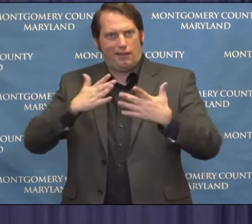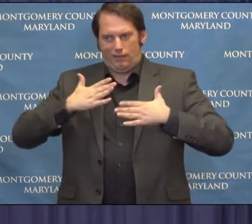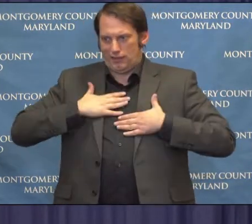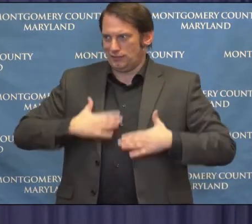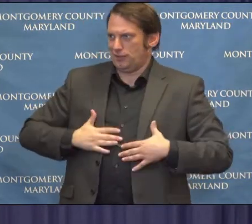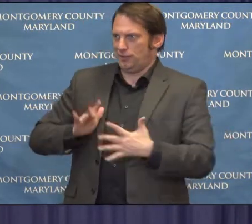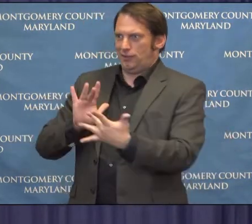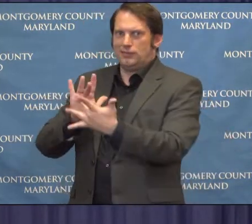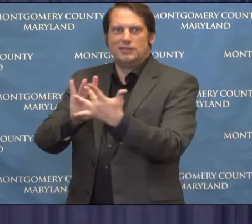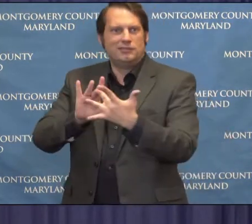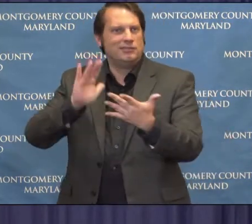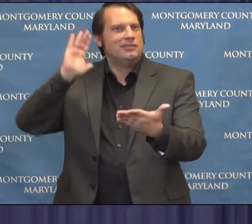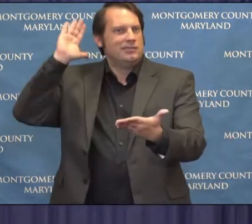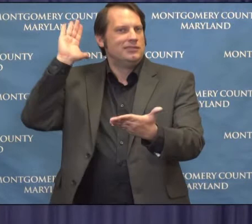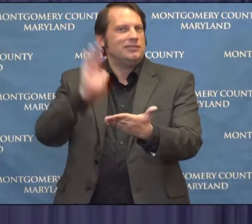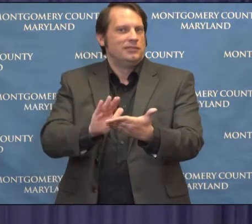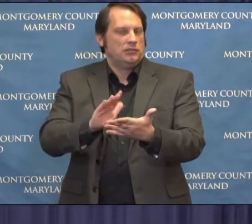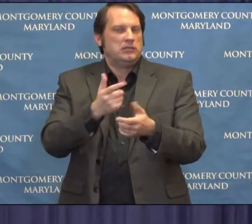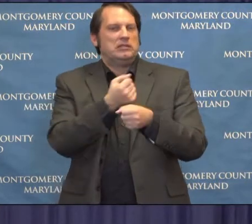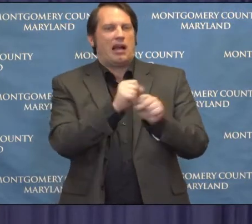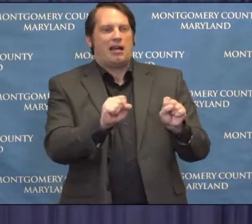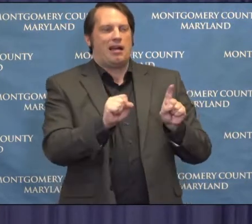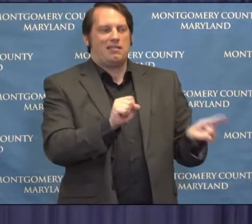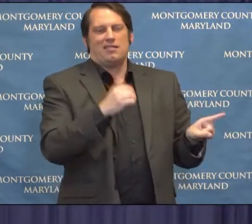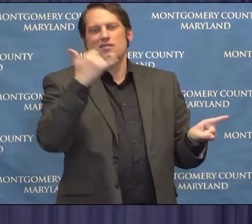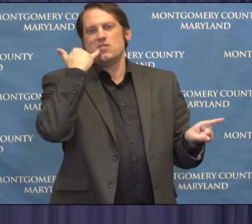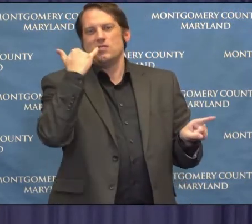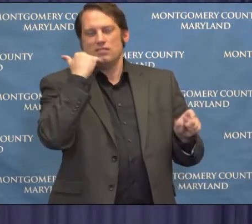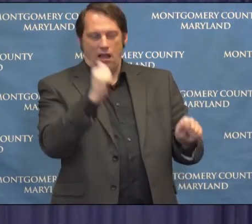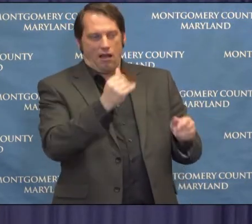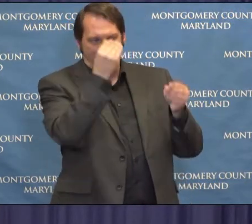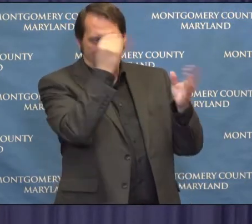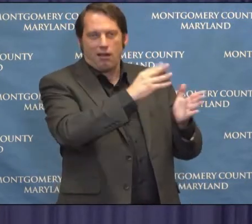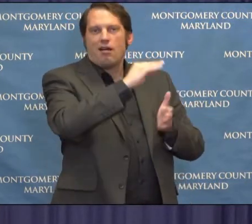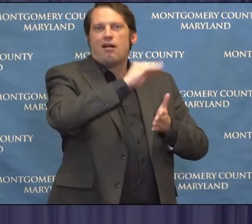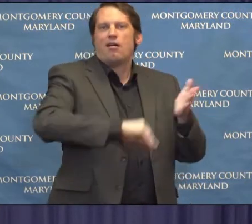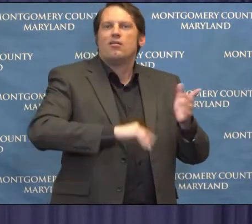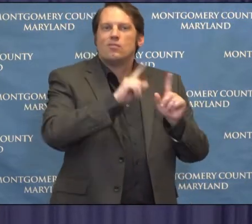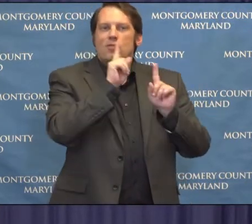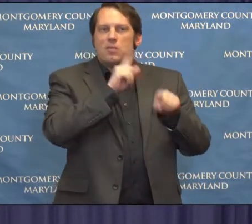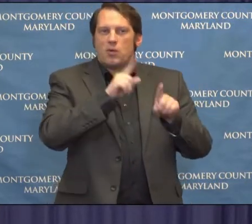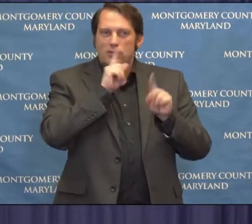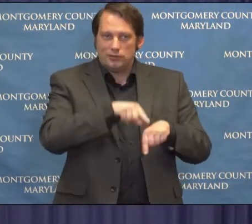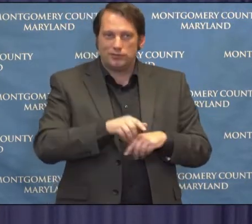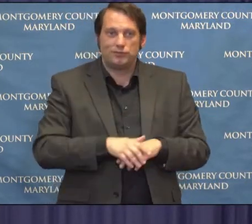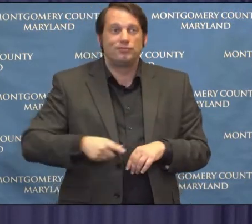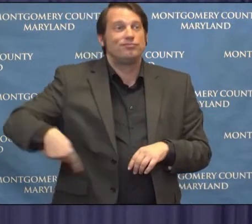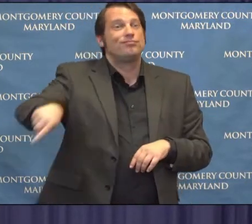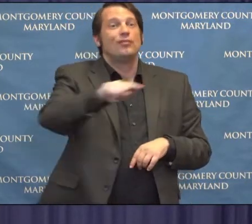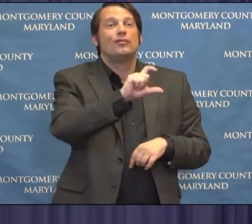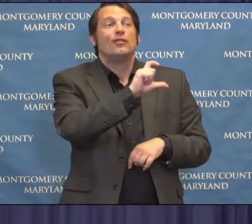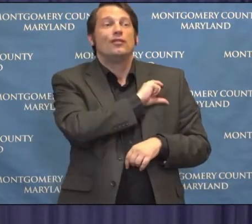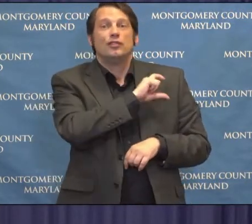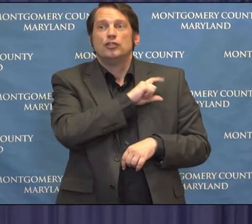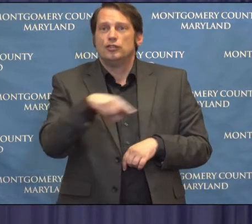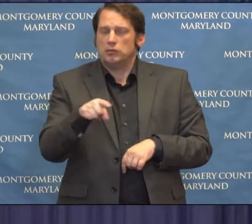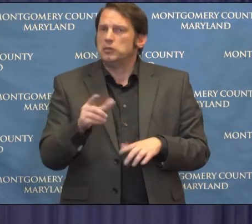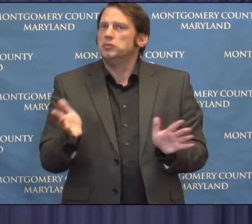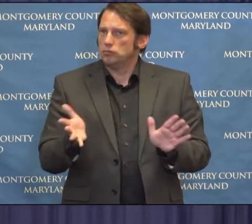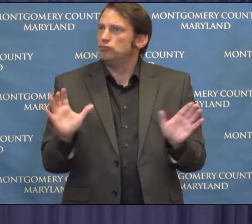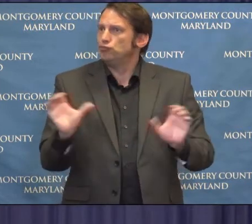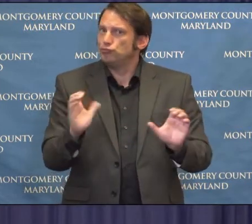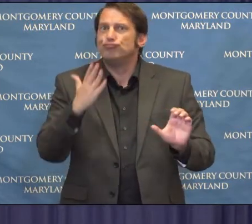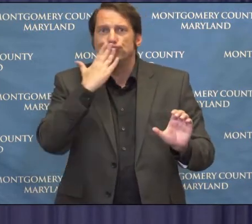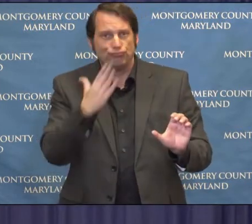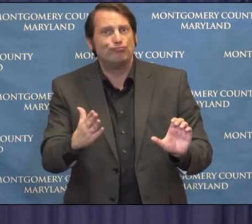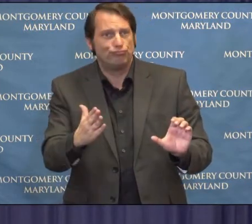make a particular police report. And so the officers are doing pretty well. We just ask folks to, again, as